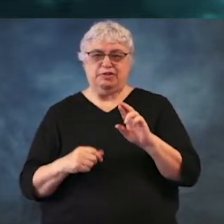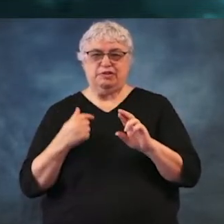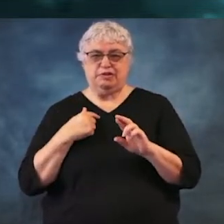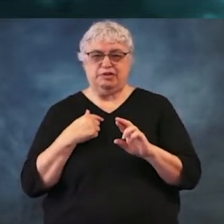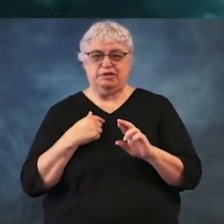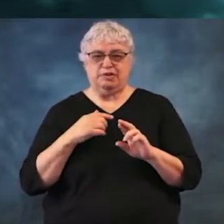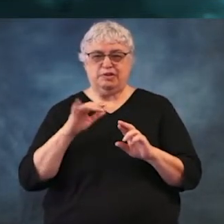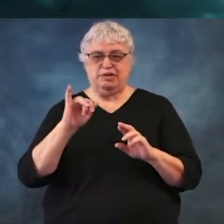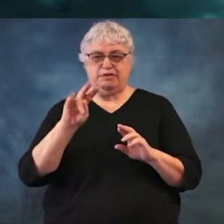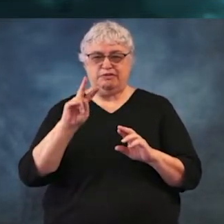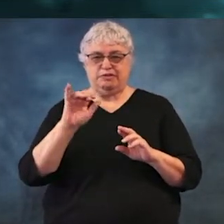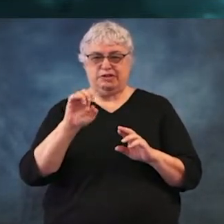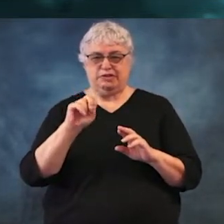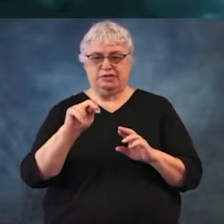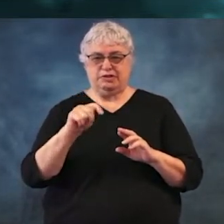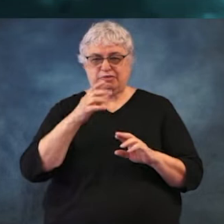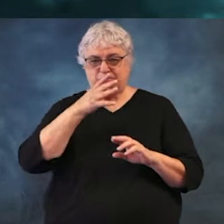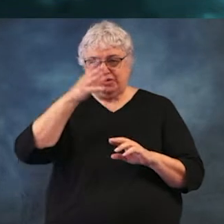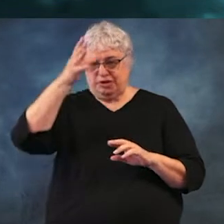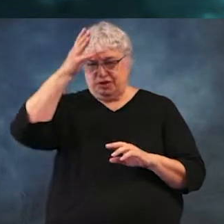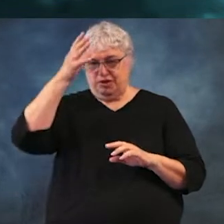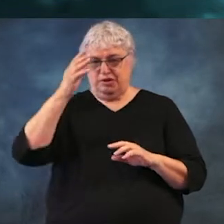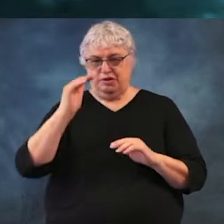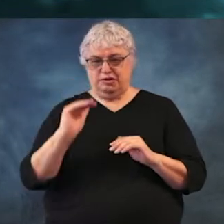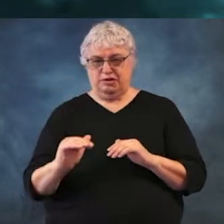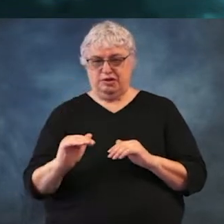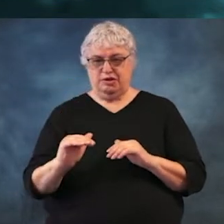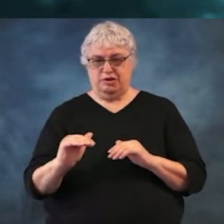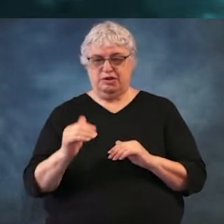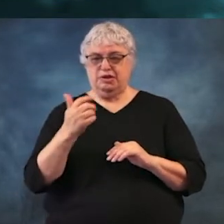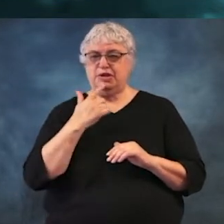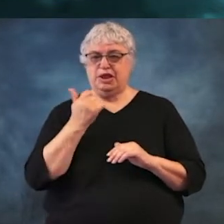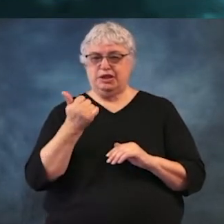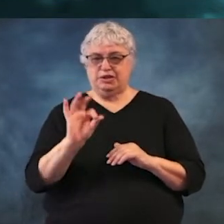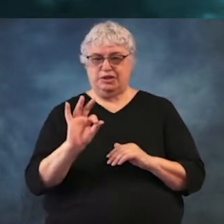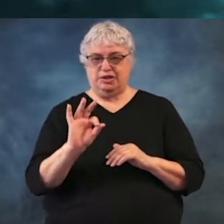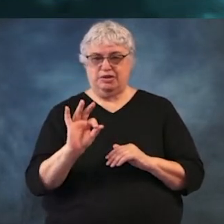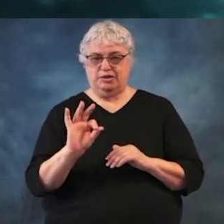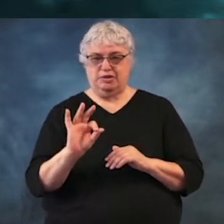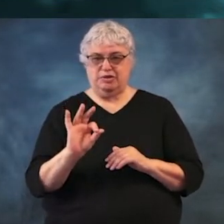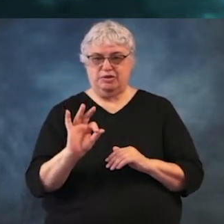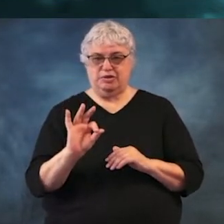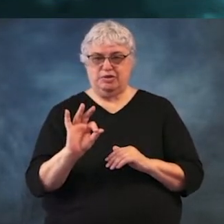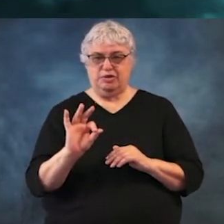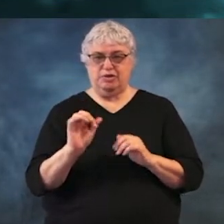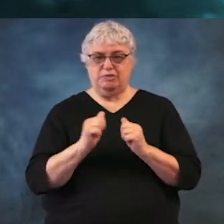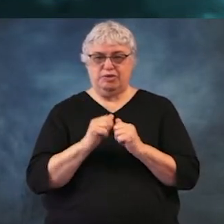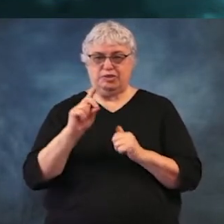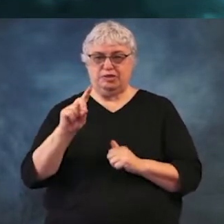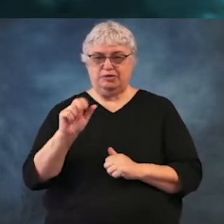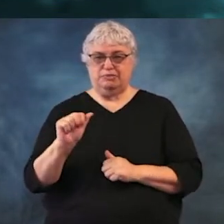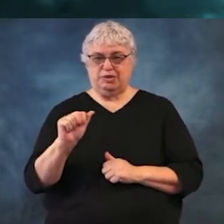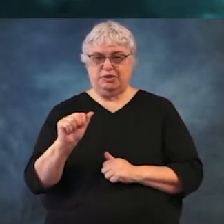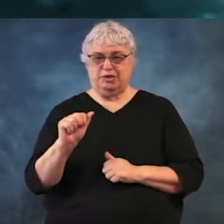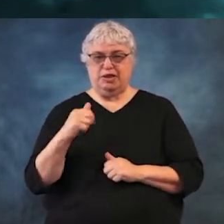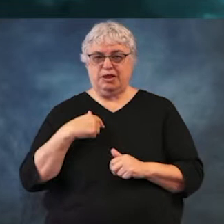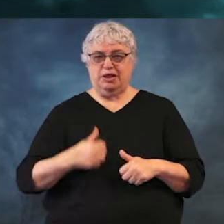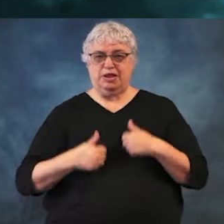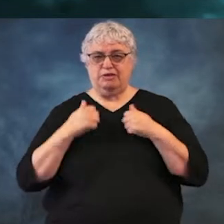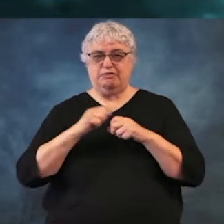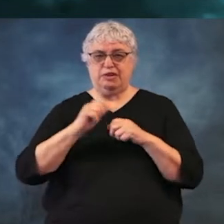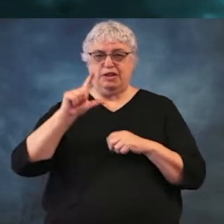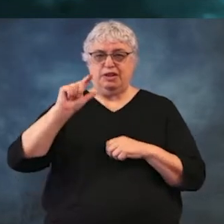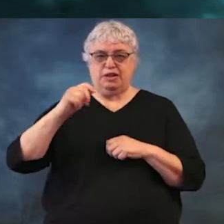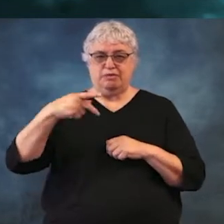I'm Jennifer Vincent, and I'm a parent of a 19-year-old with a disability, and I live in